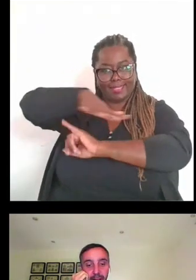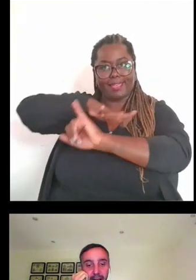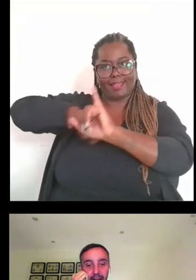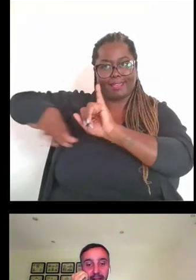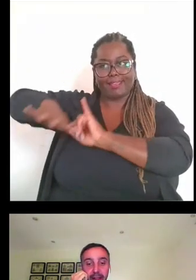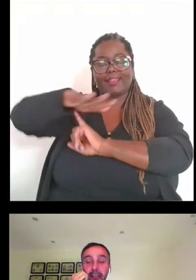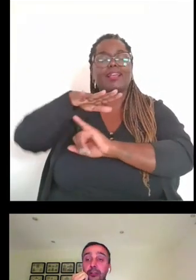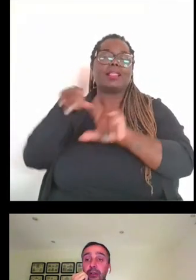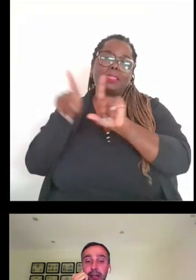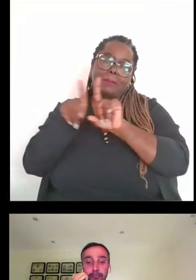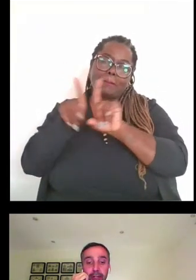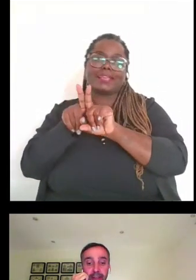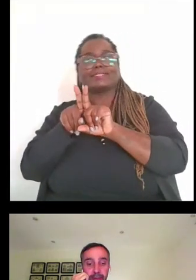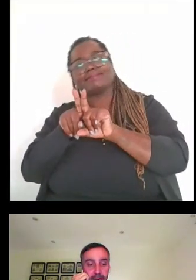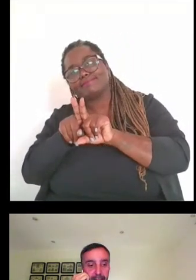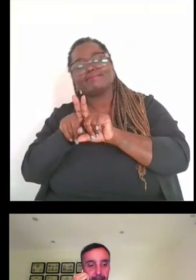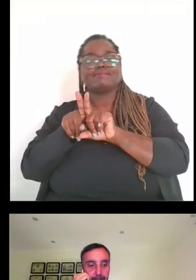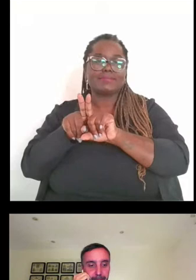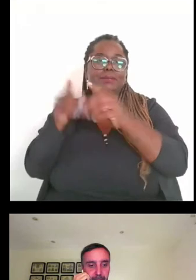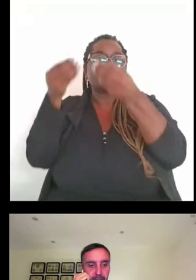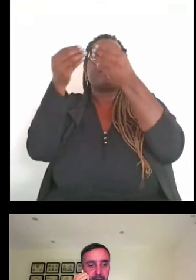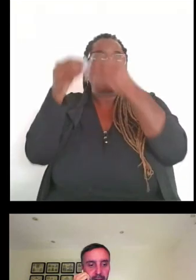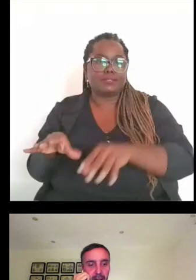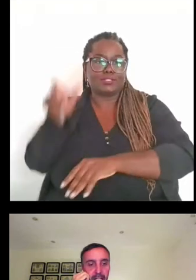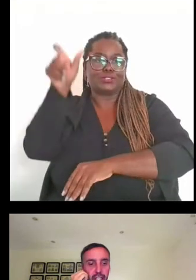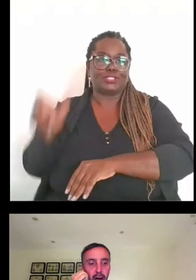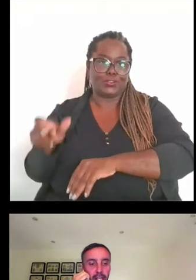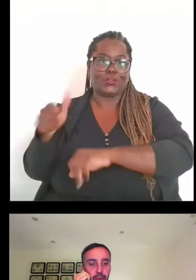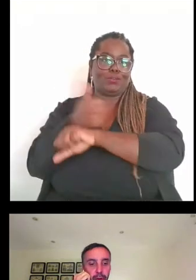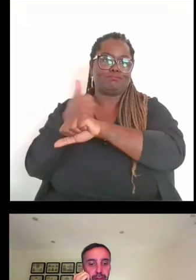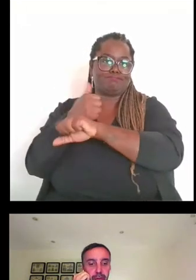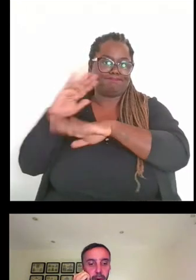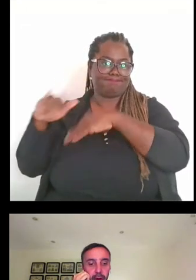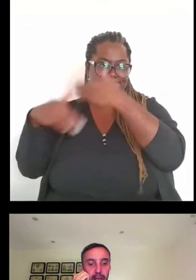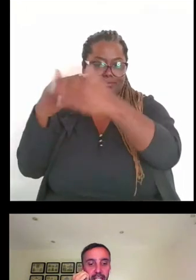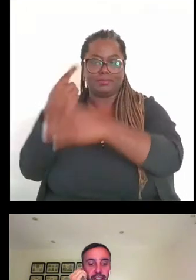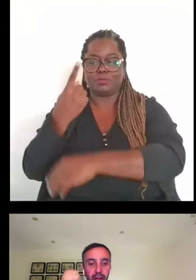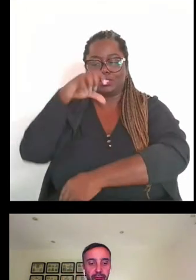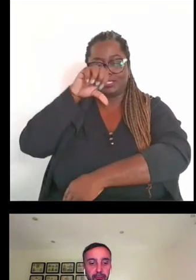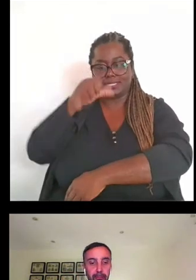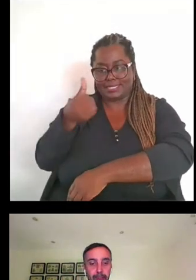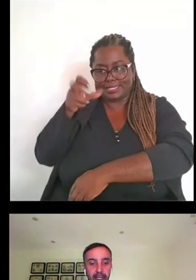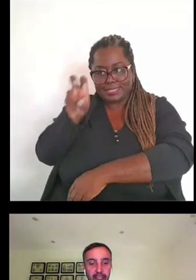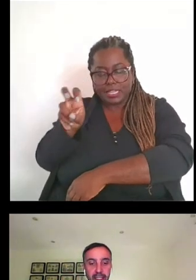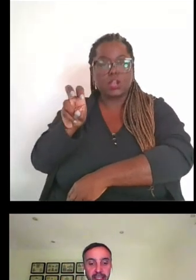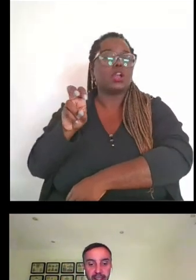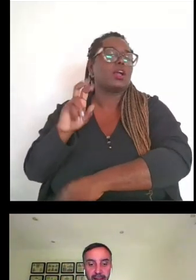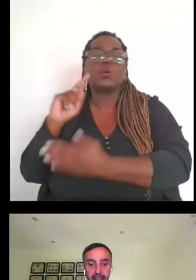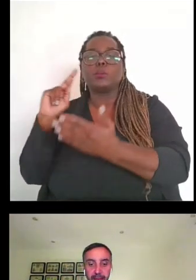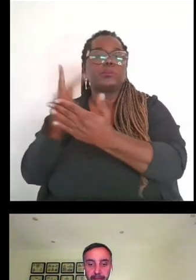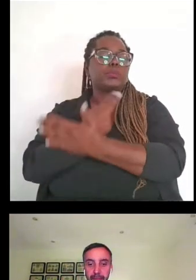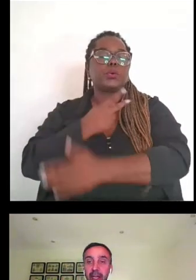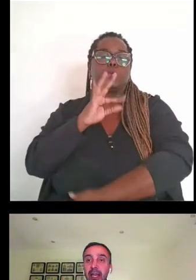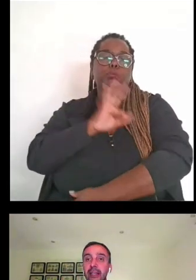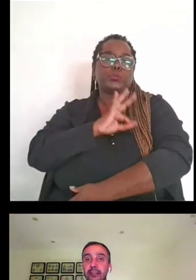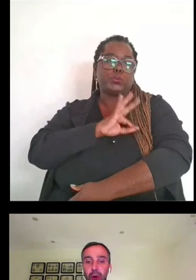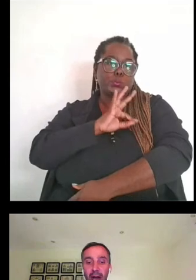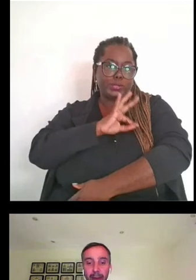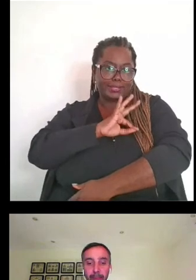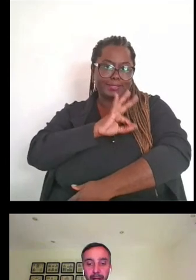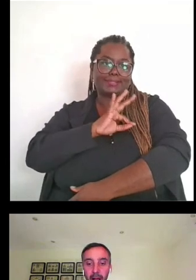dunes of the island during a police raid the charge was violation of public decency